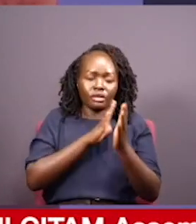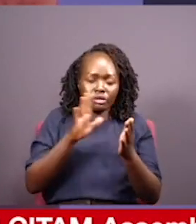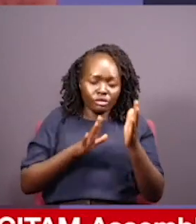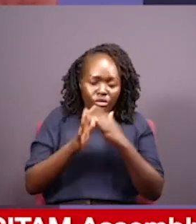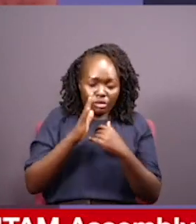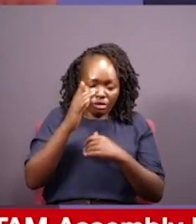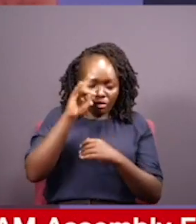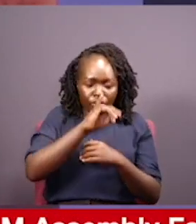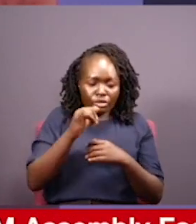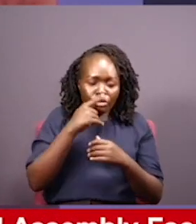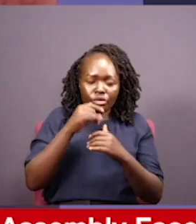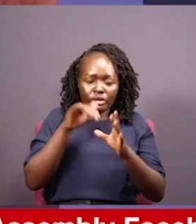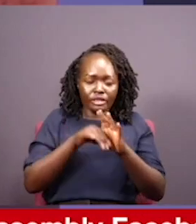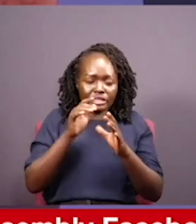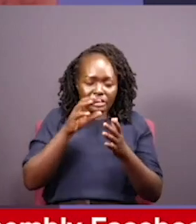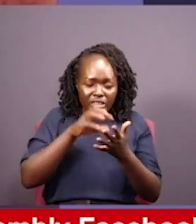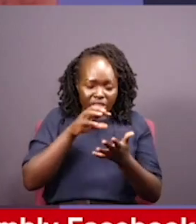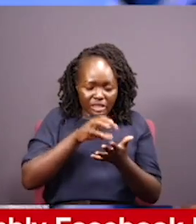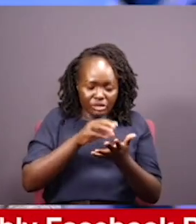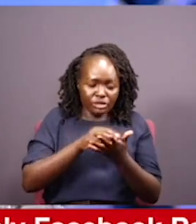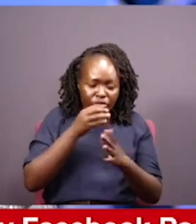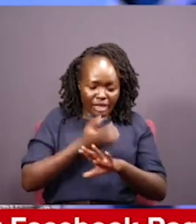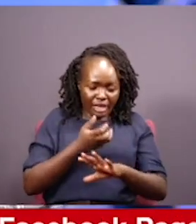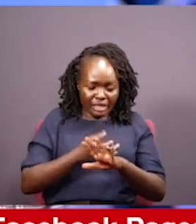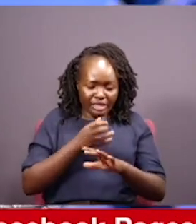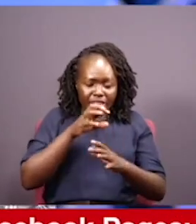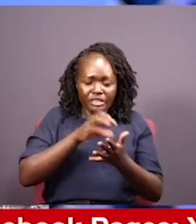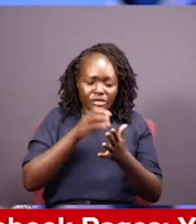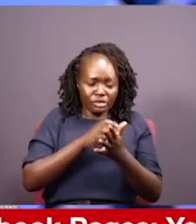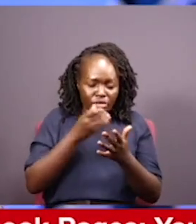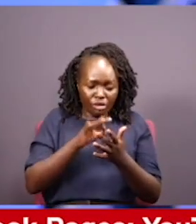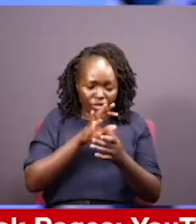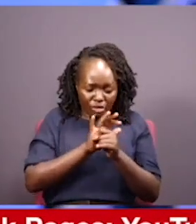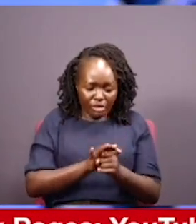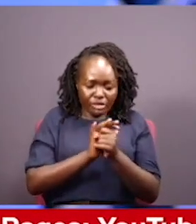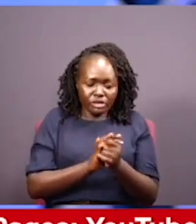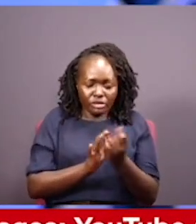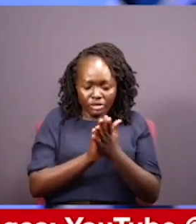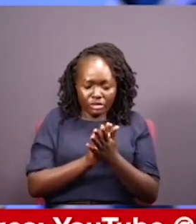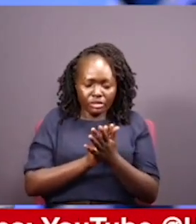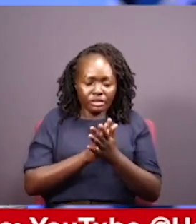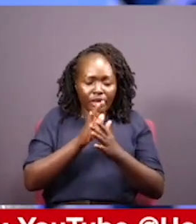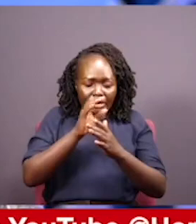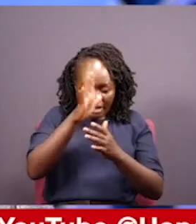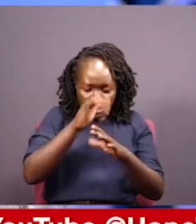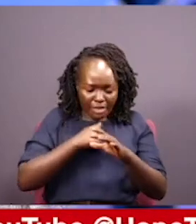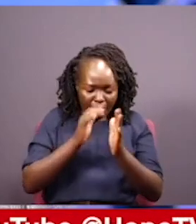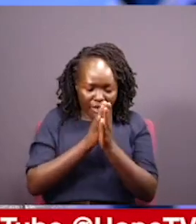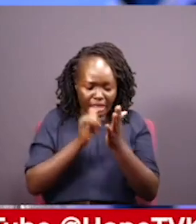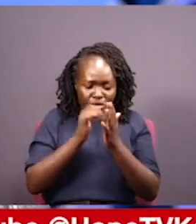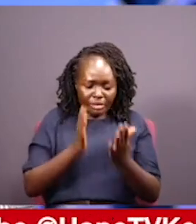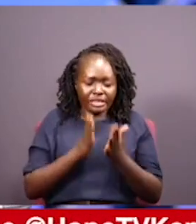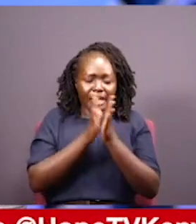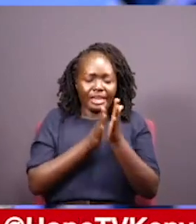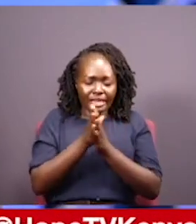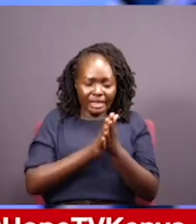are in situations of difficulty, situations of persecution. Father, I pray that you will uplift and encourage their spirits,